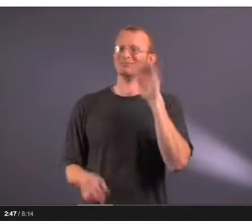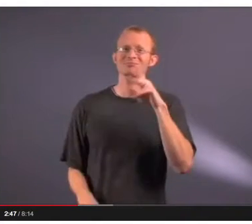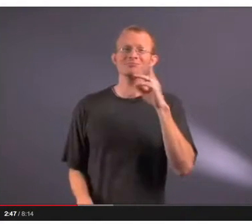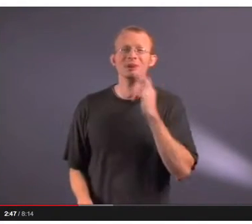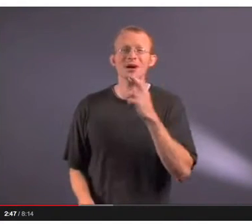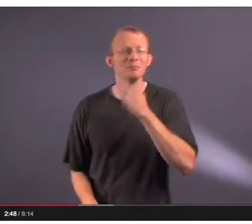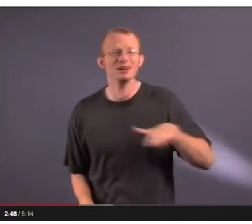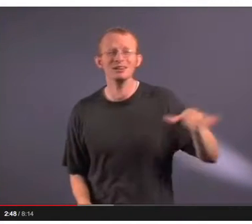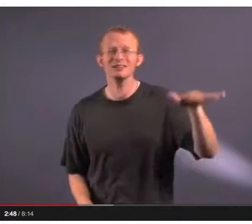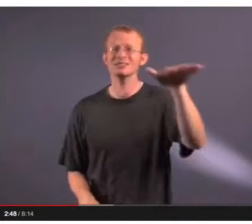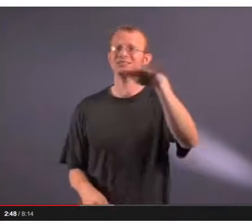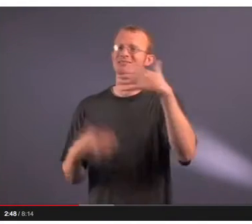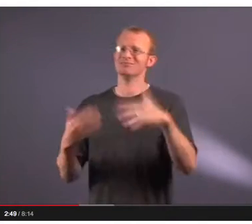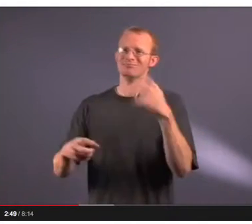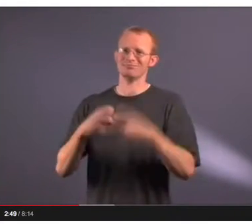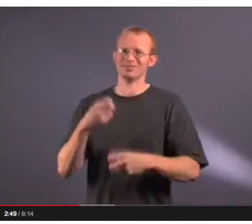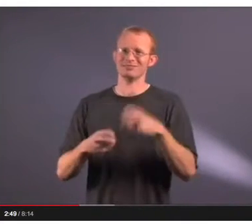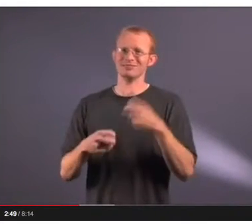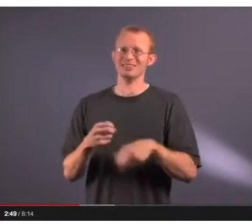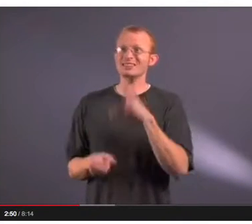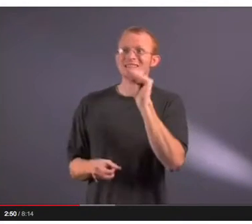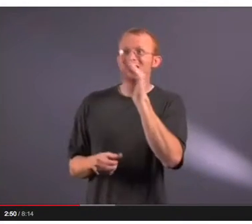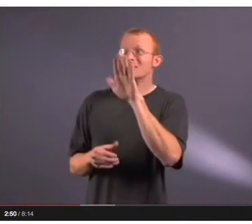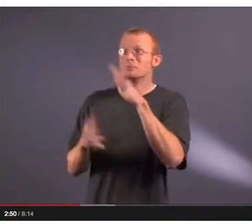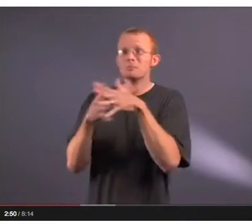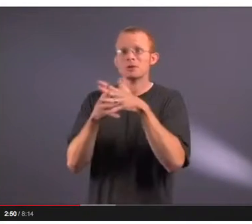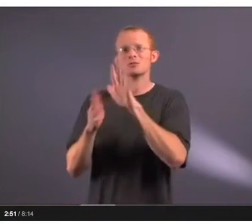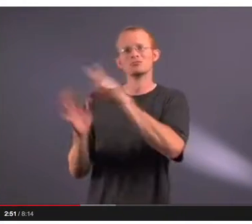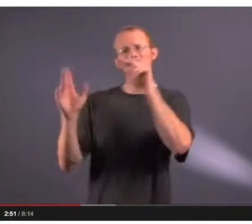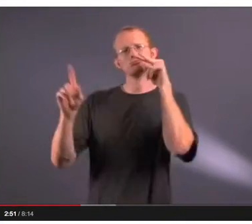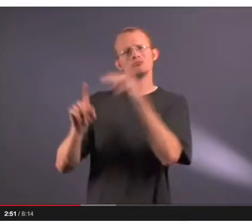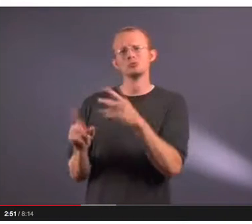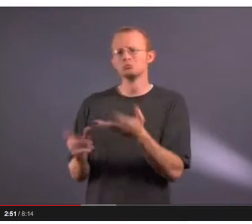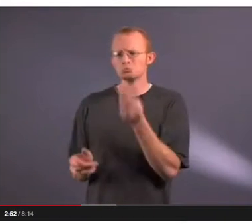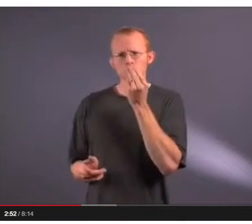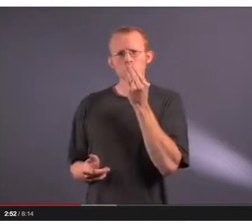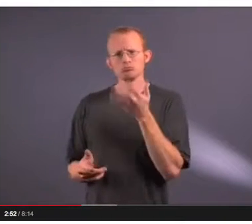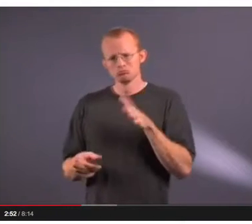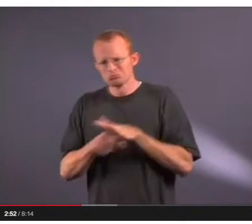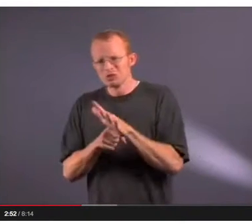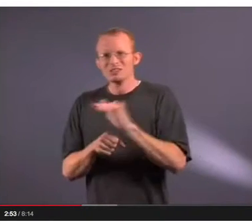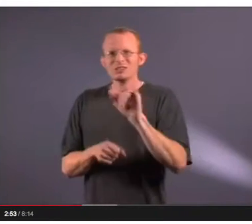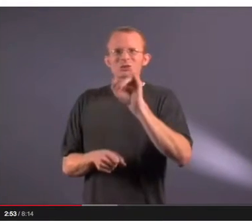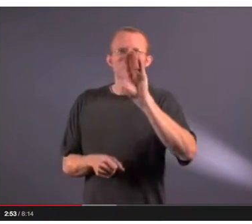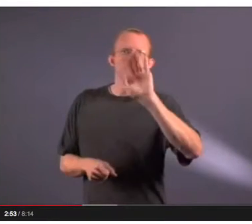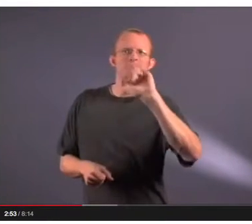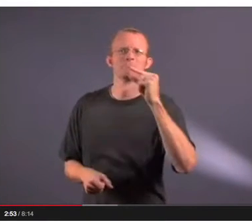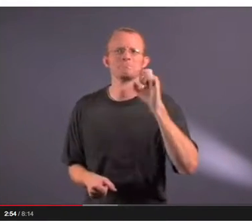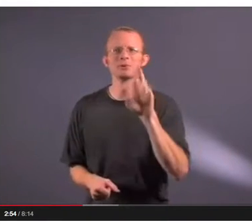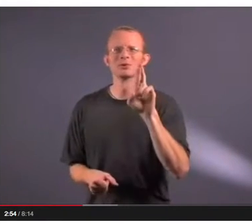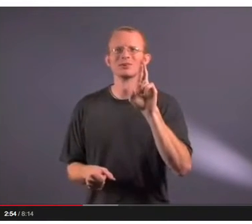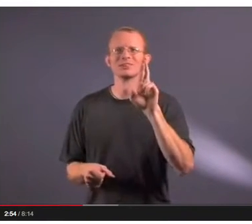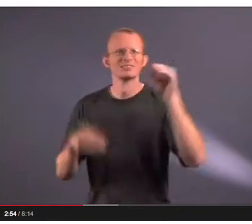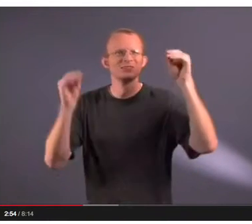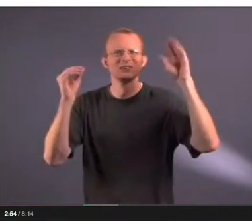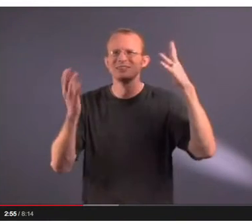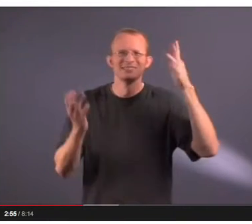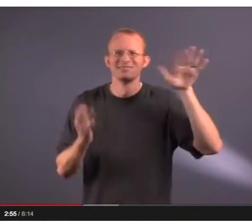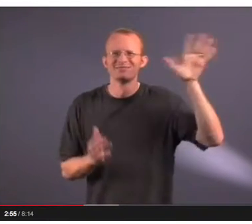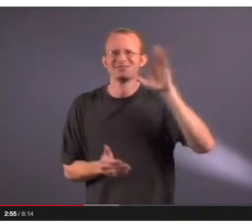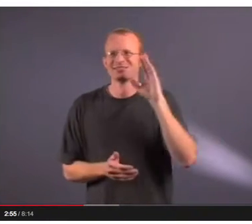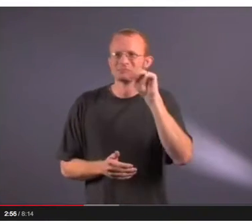good. So portion controls are really important, and the restaurants here in America really have a problem with that.